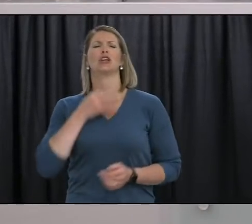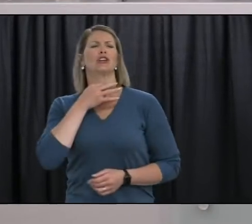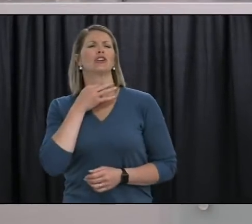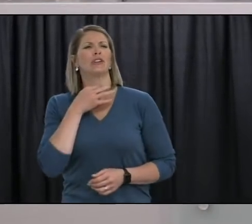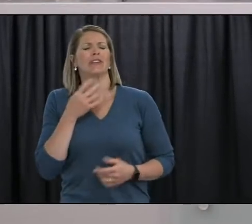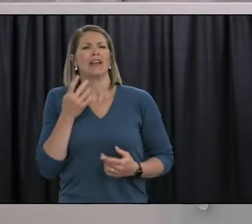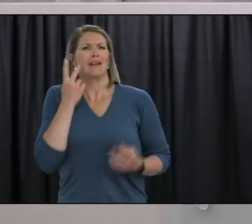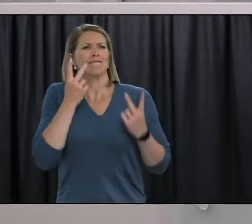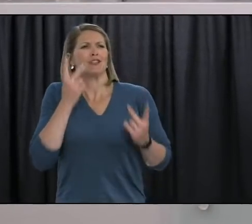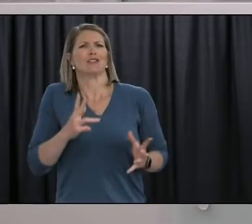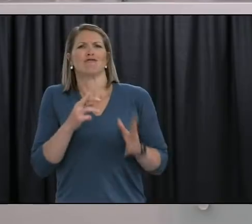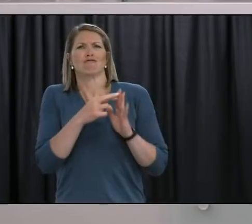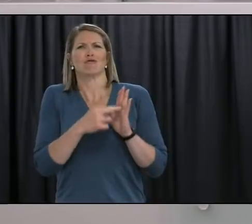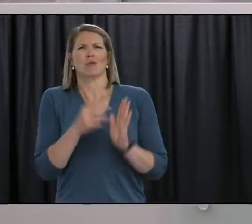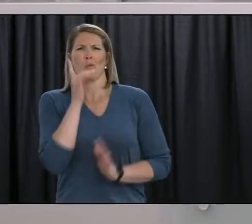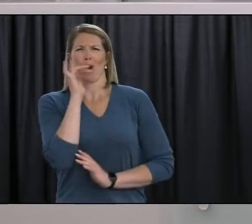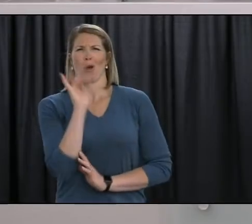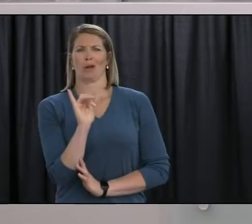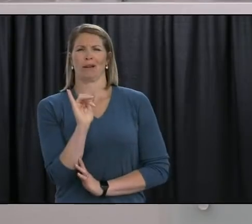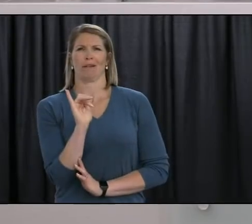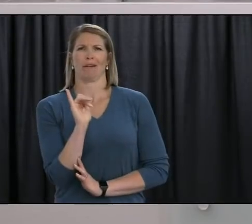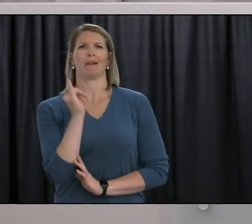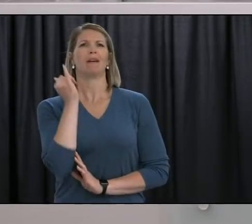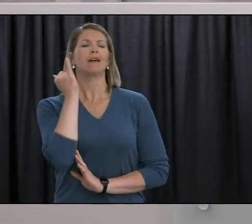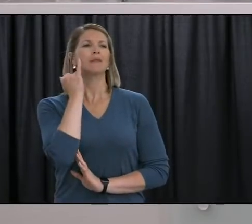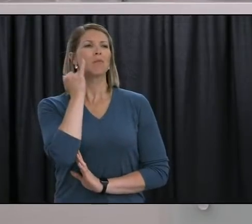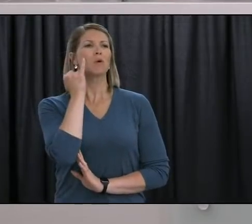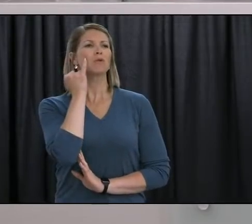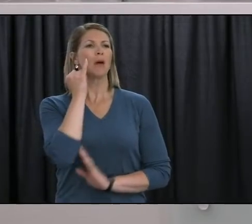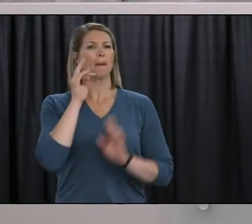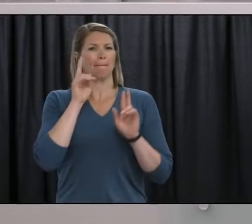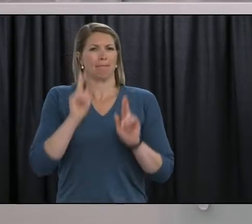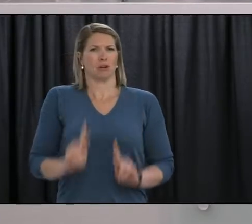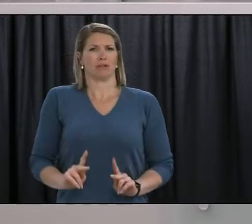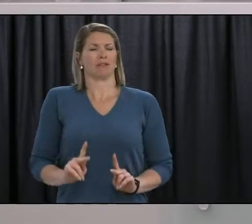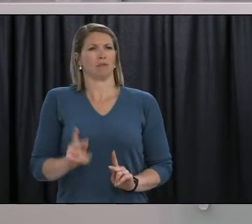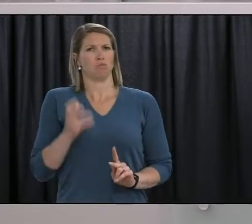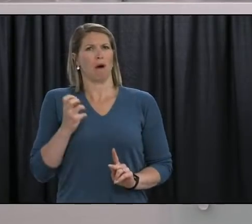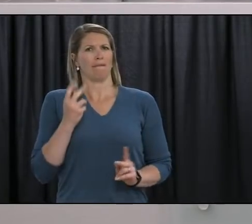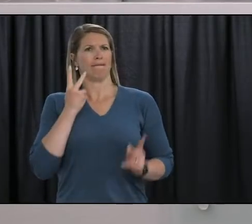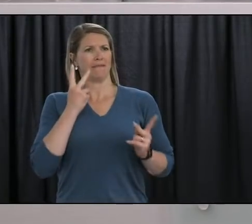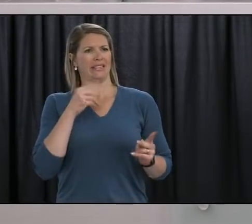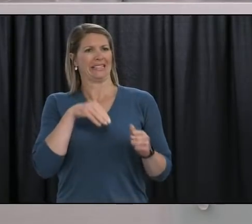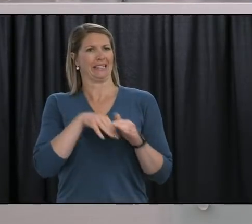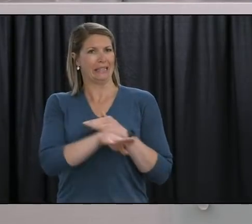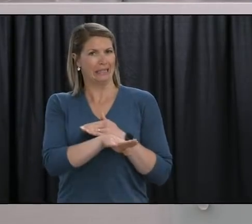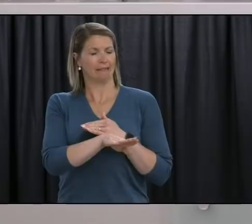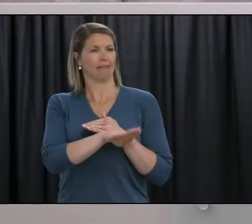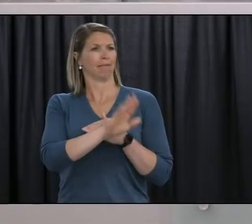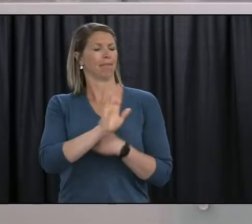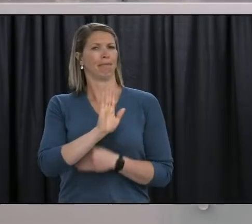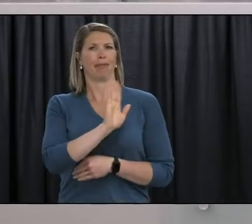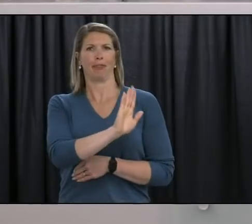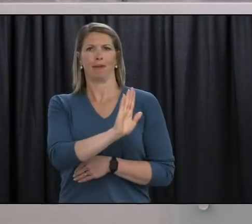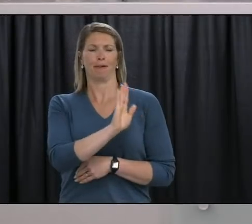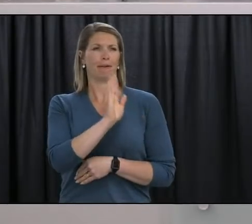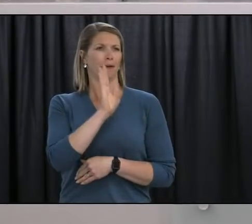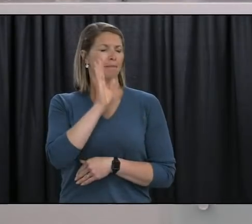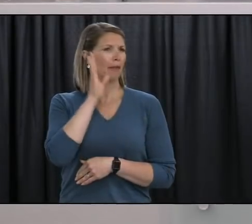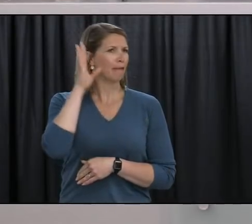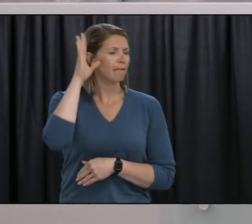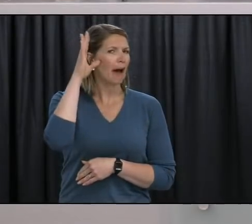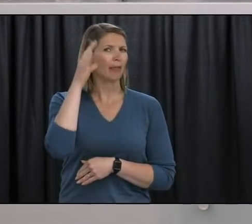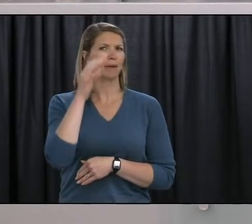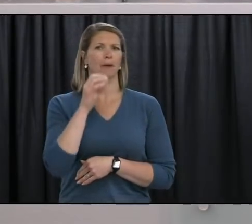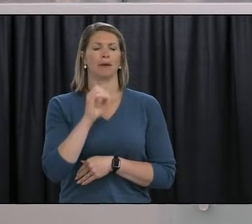How would it? Can you walk us through what a visit could look like for people who are going to visit their family members?